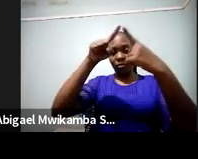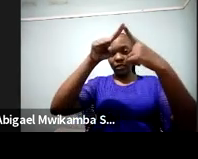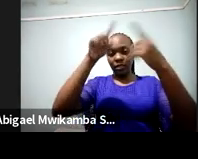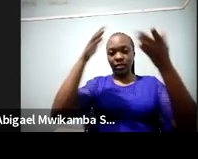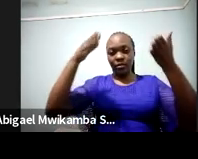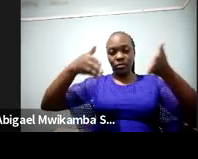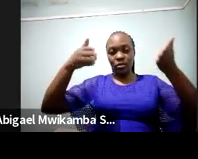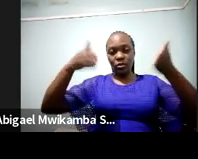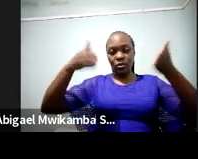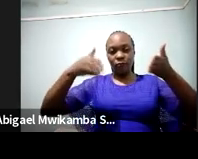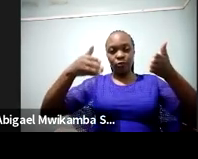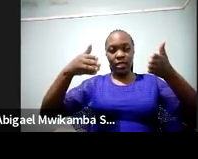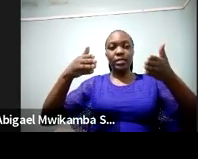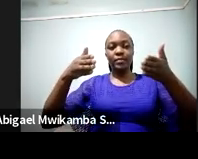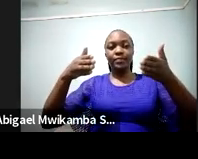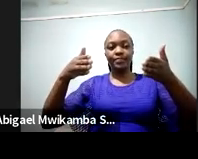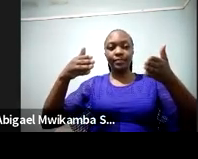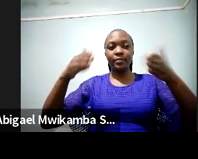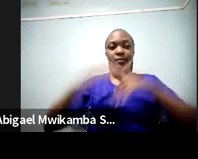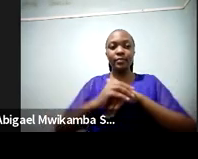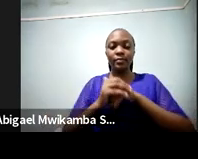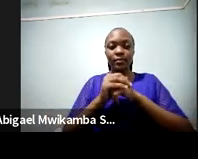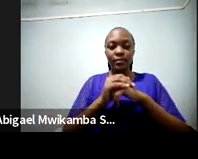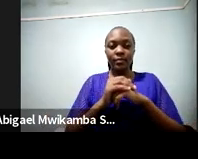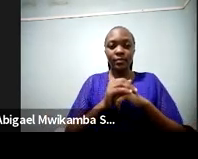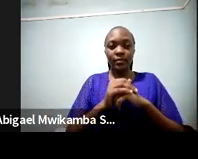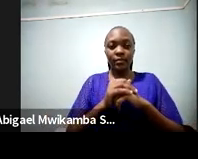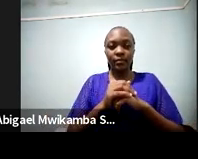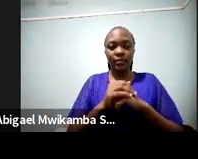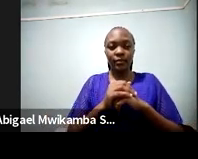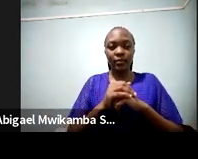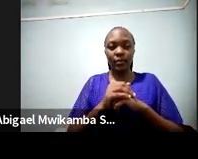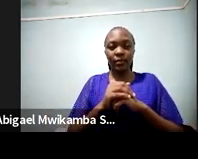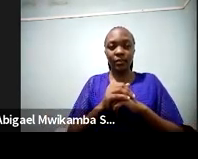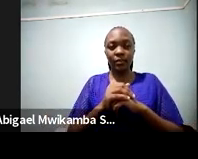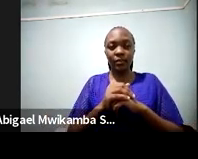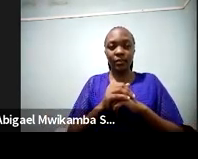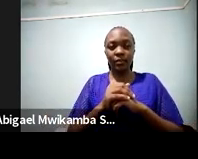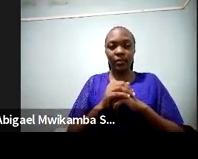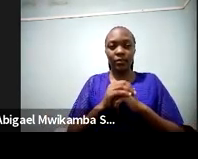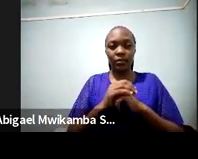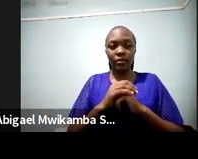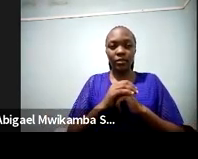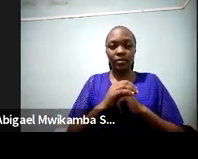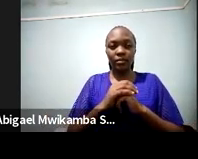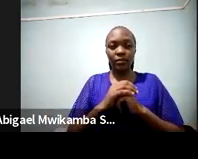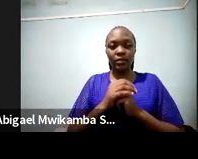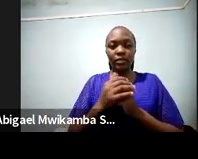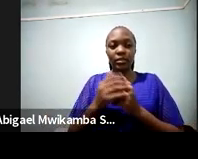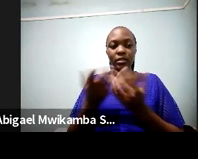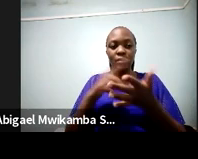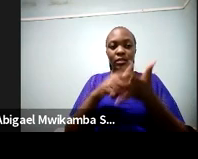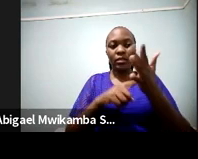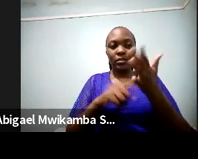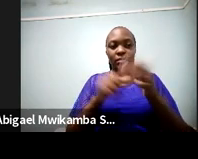young graduate who is hoping to start his or her future very soon. And therefore you need to know the basics